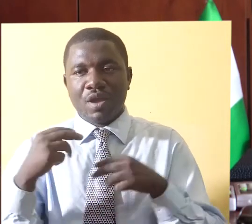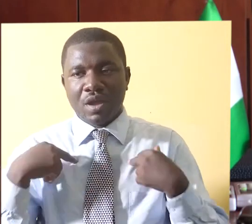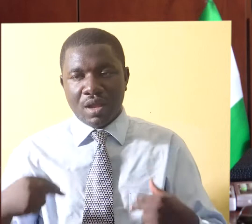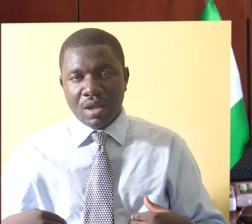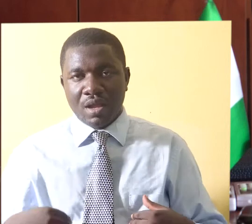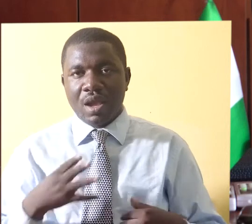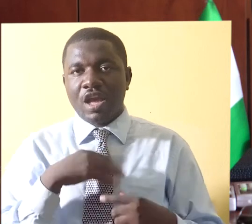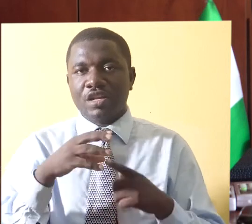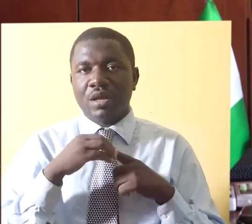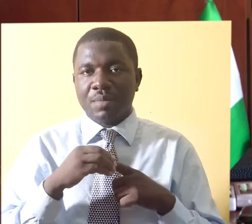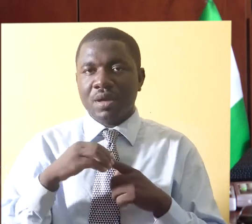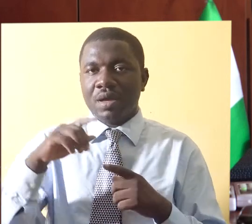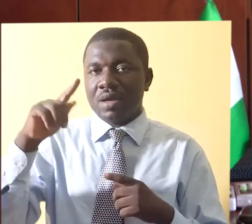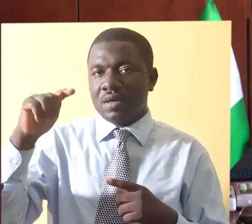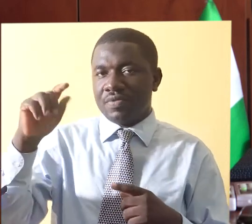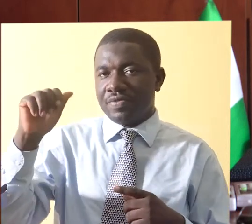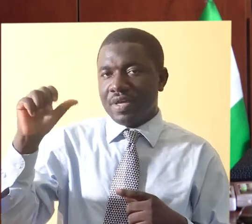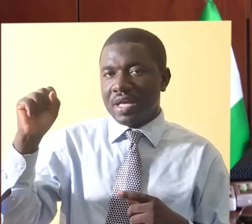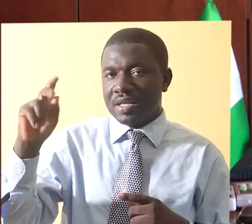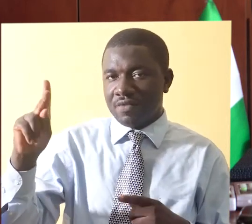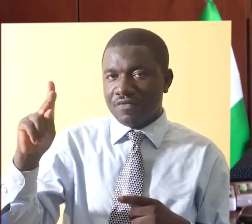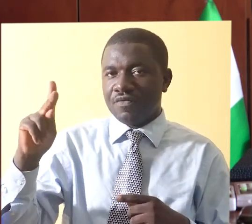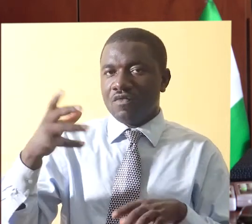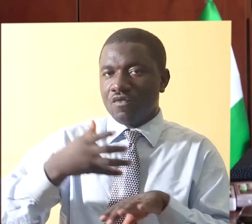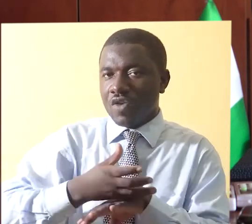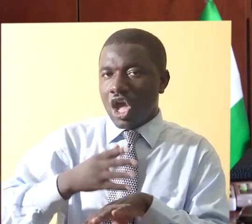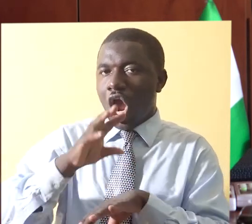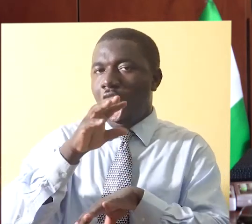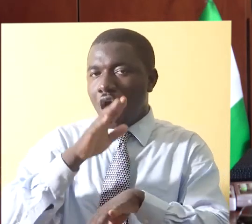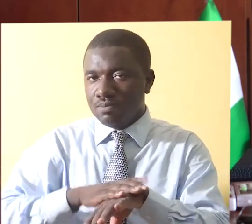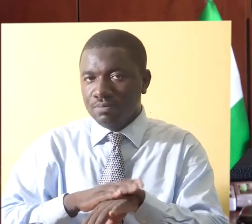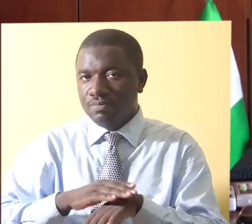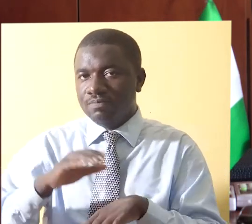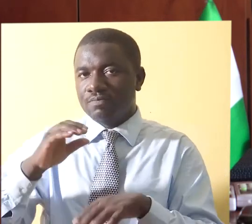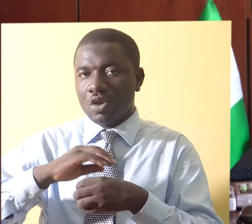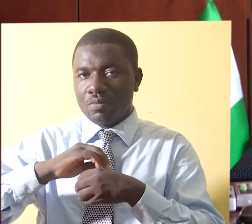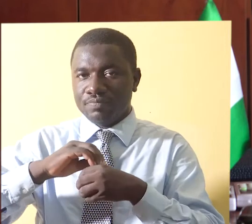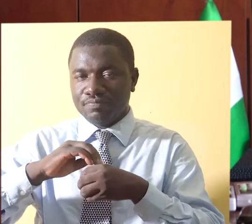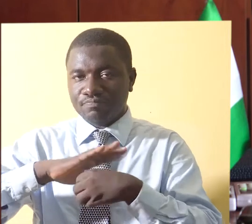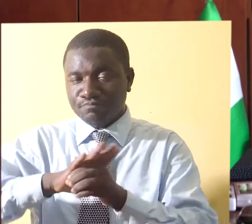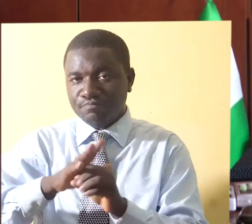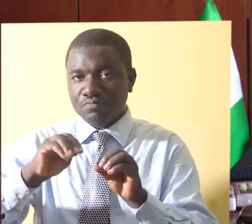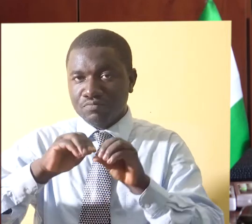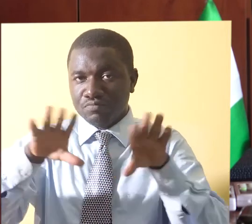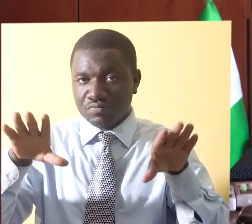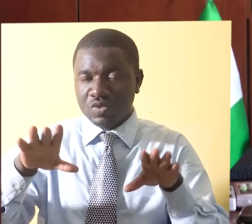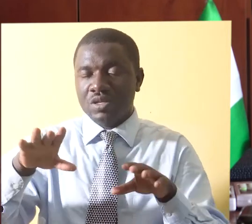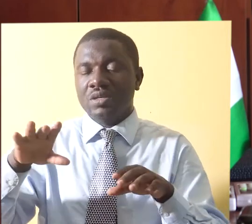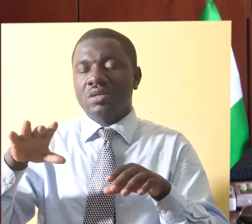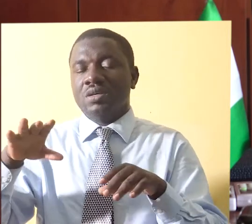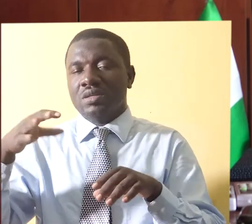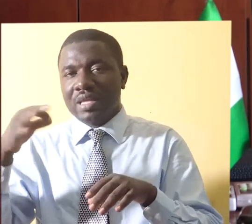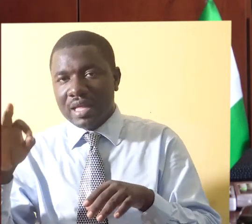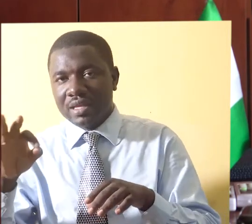Task Force on COVID-19, state governments, and all national and international stakeholders